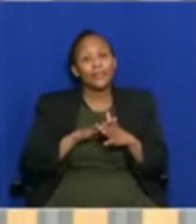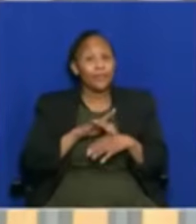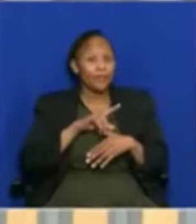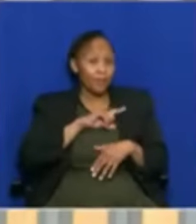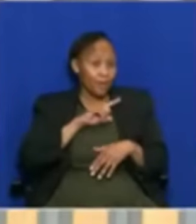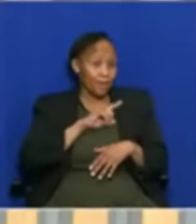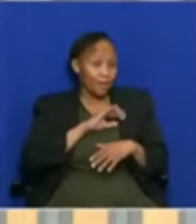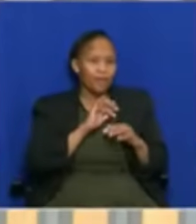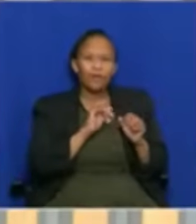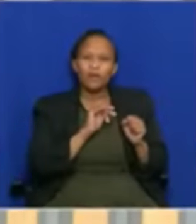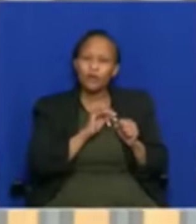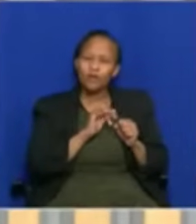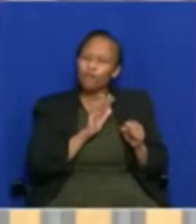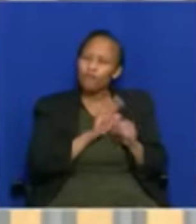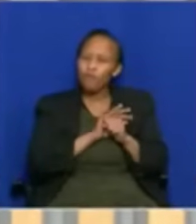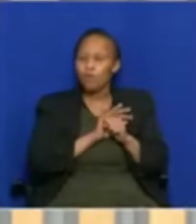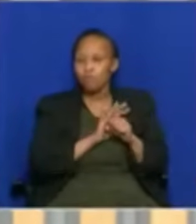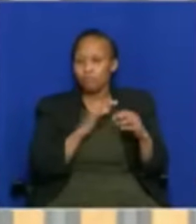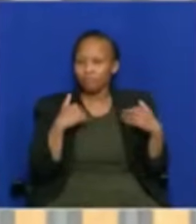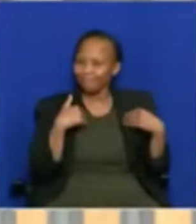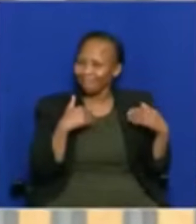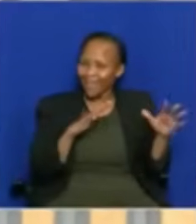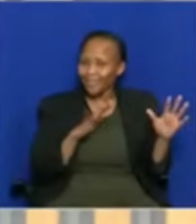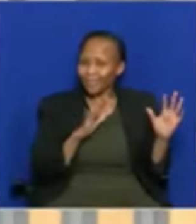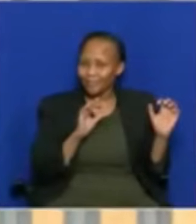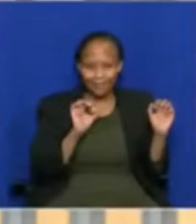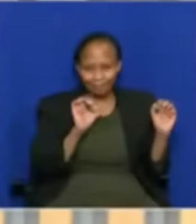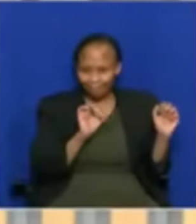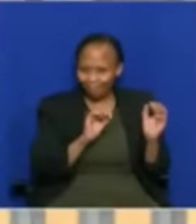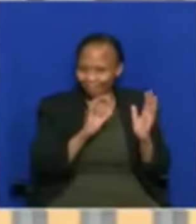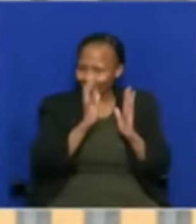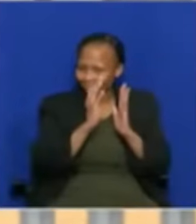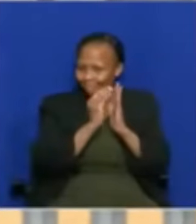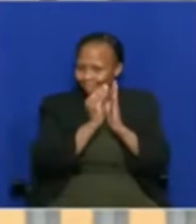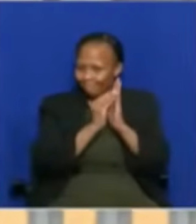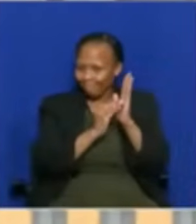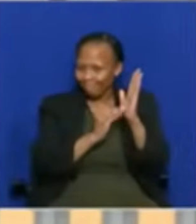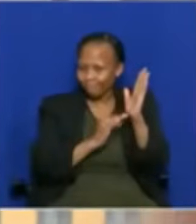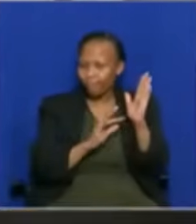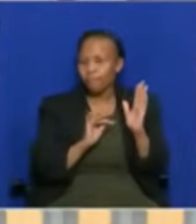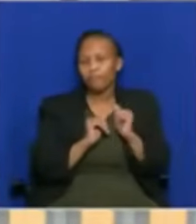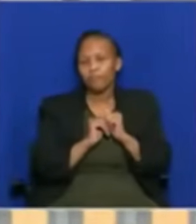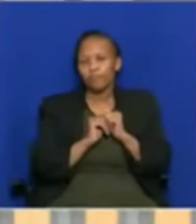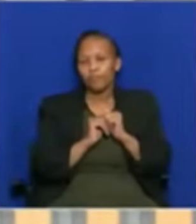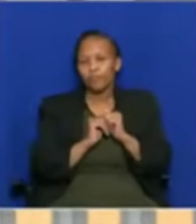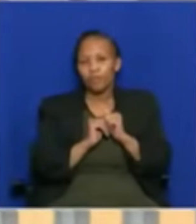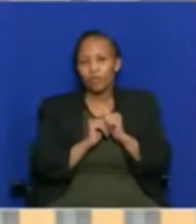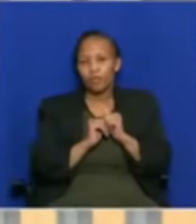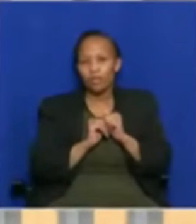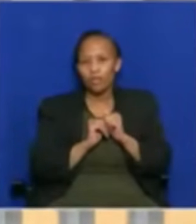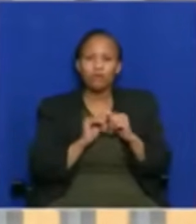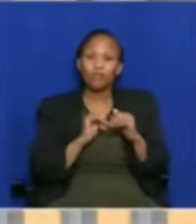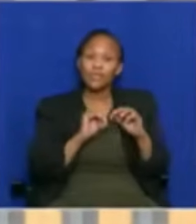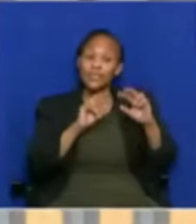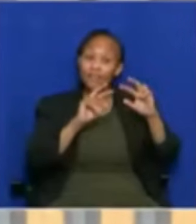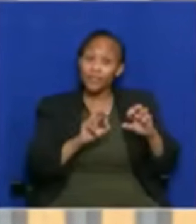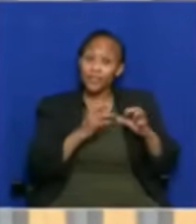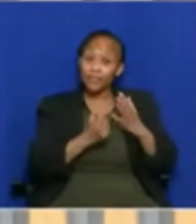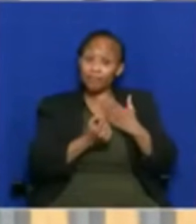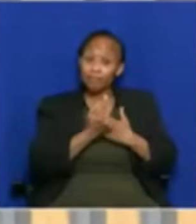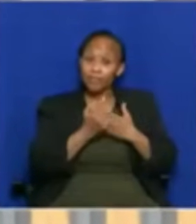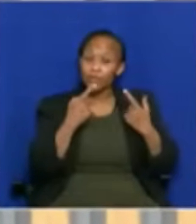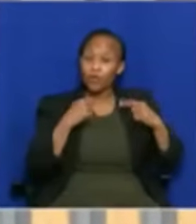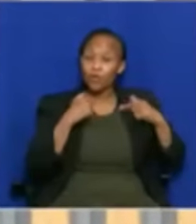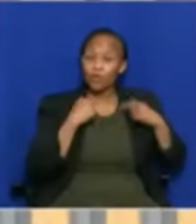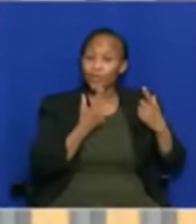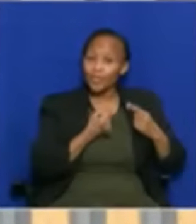of everything, what we did, the investigation up until the time that it finishes